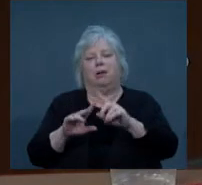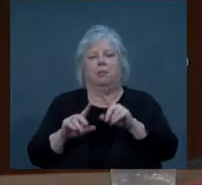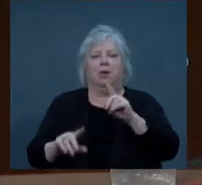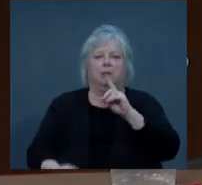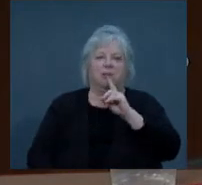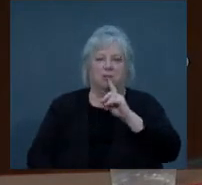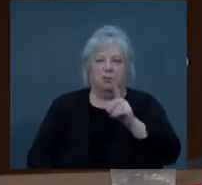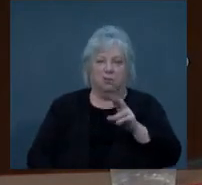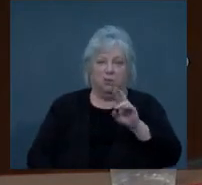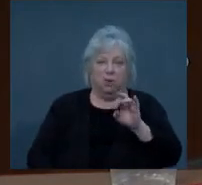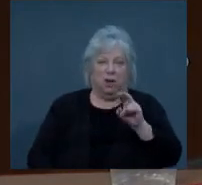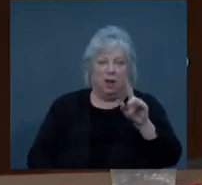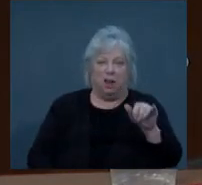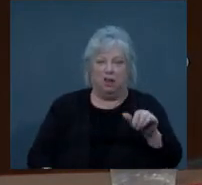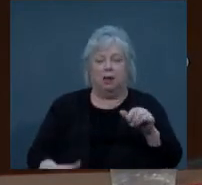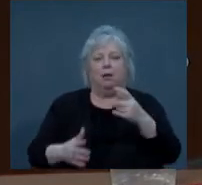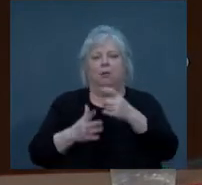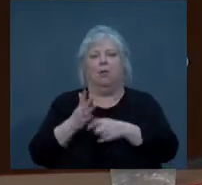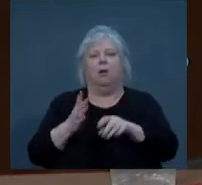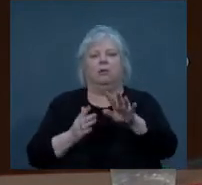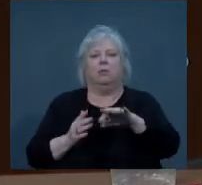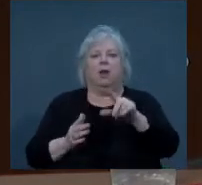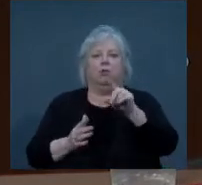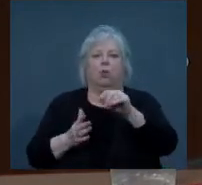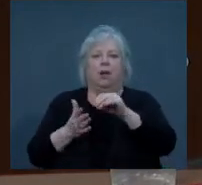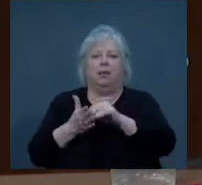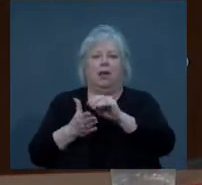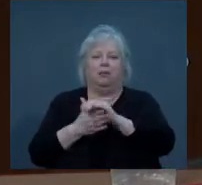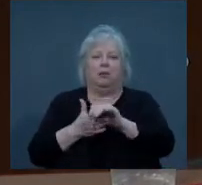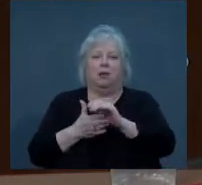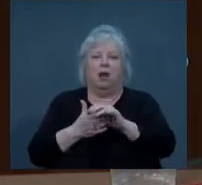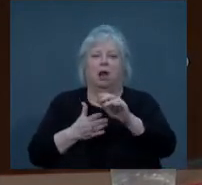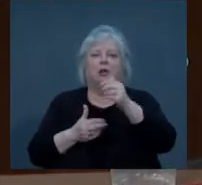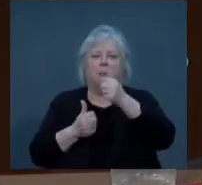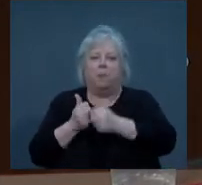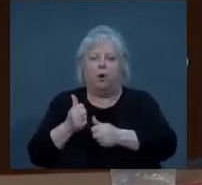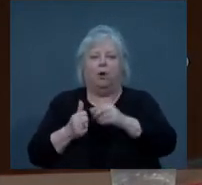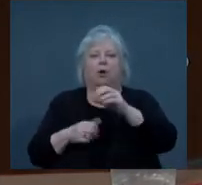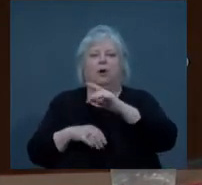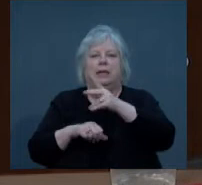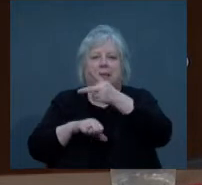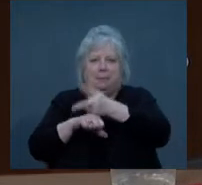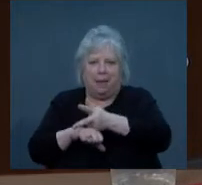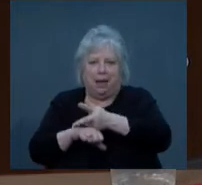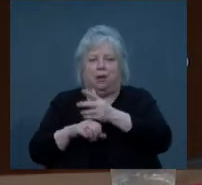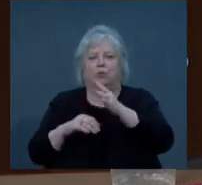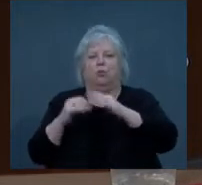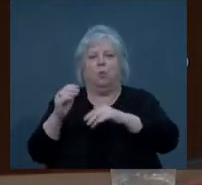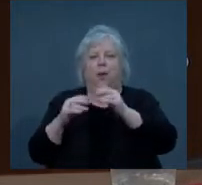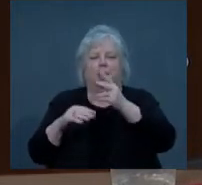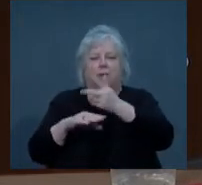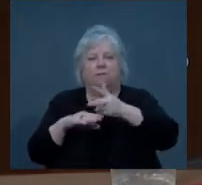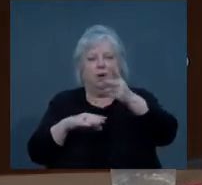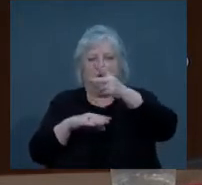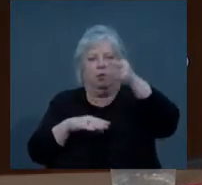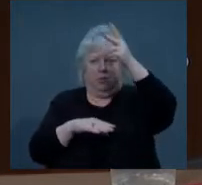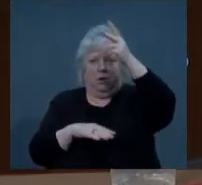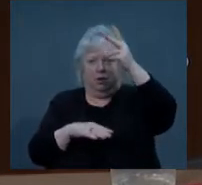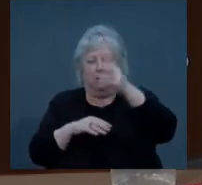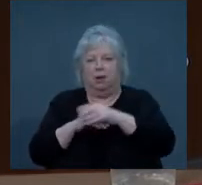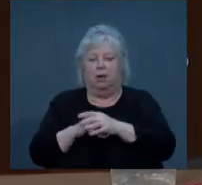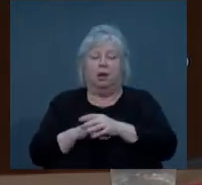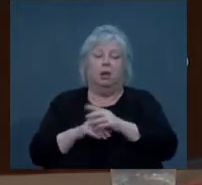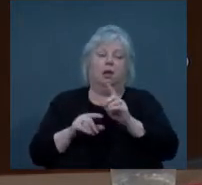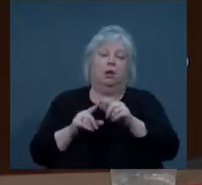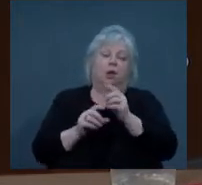reality is it cost about $20,000 per space to build a vertical parking deck. And so in order to make